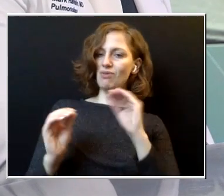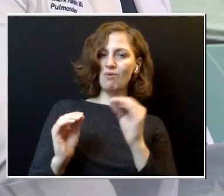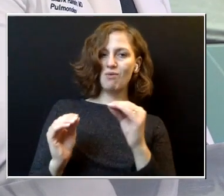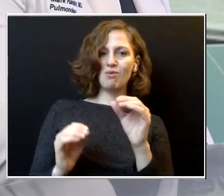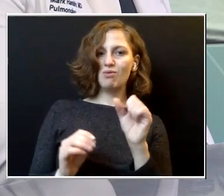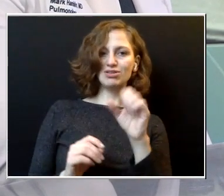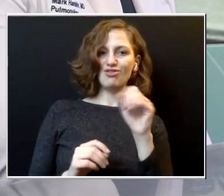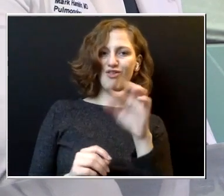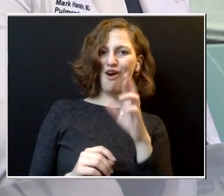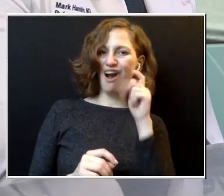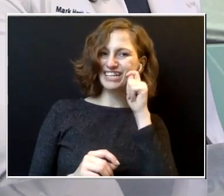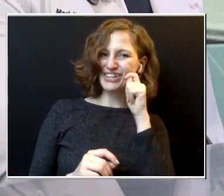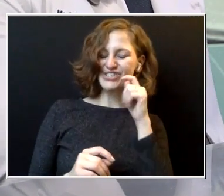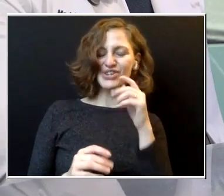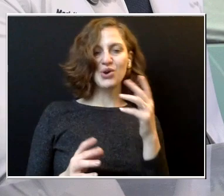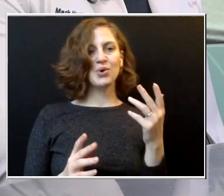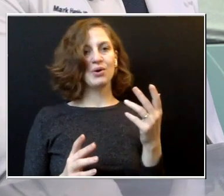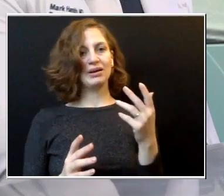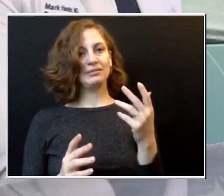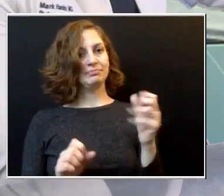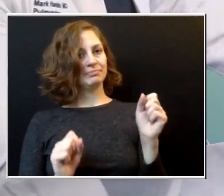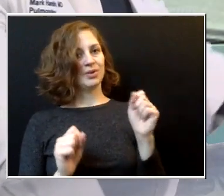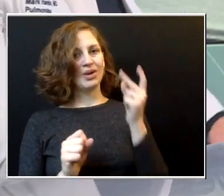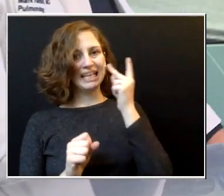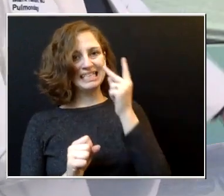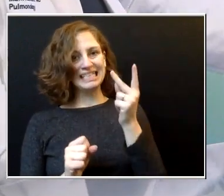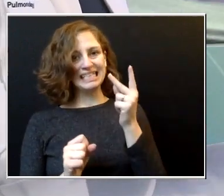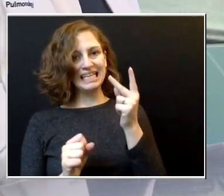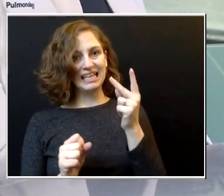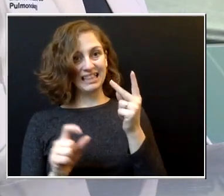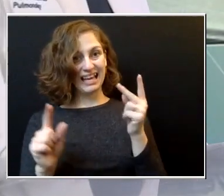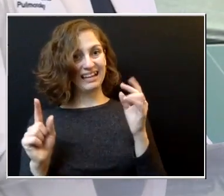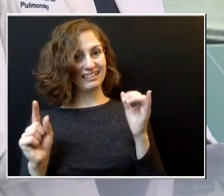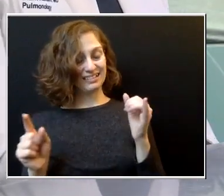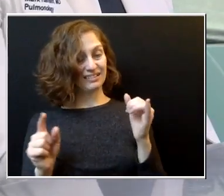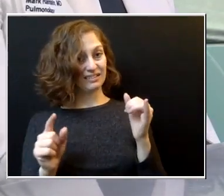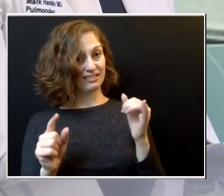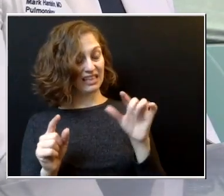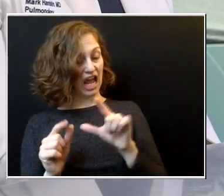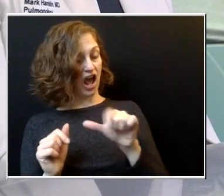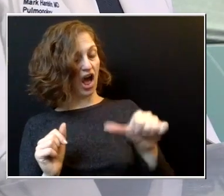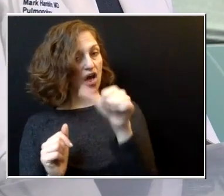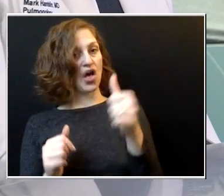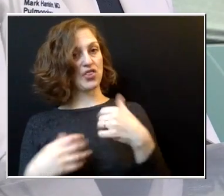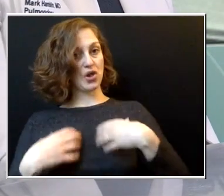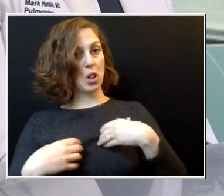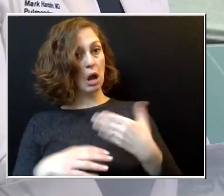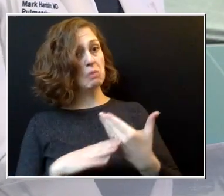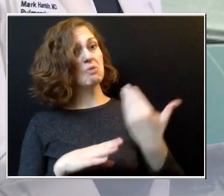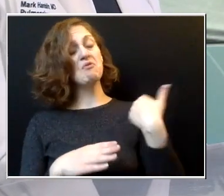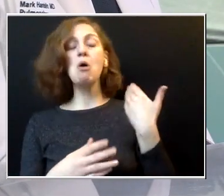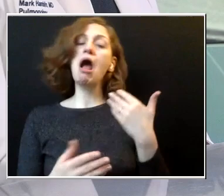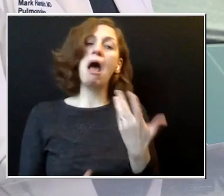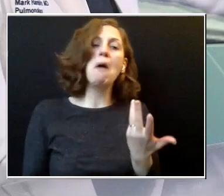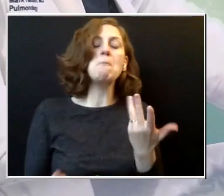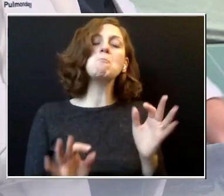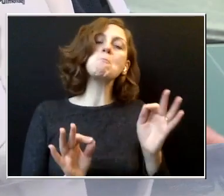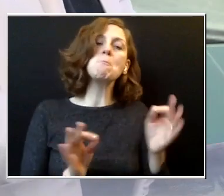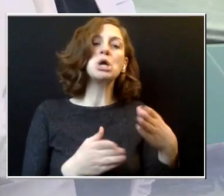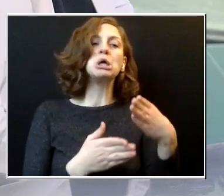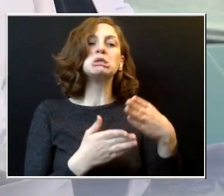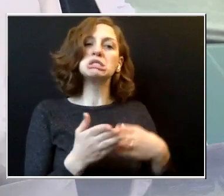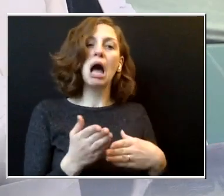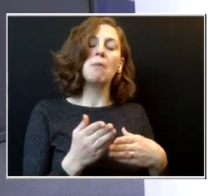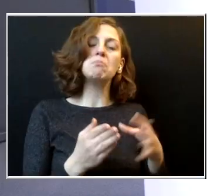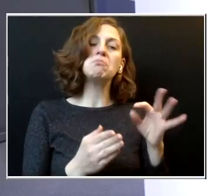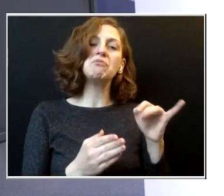what was just mild fibrosis, there's really no lung left. It's just scarred down, and you can even see that it's literally 1/3 of the size that it was before,